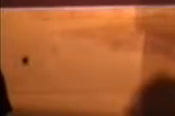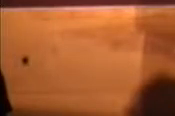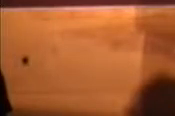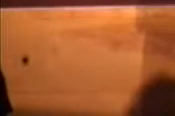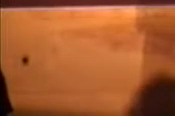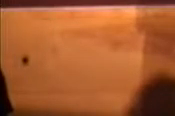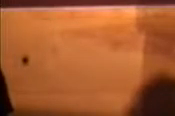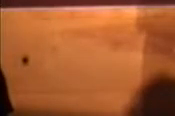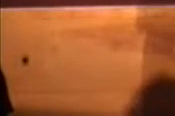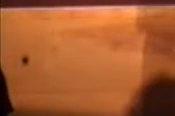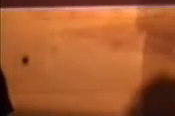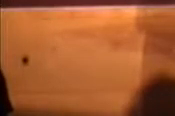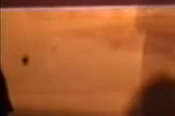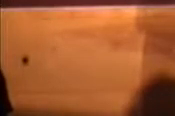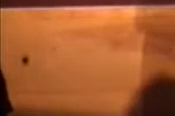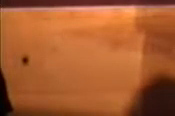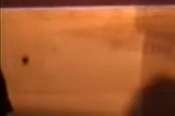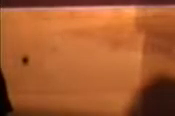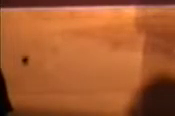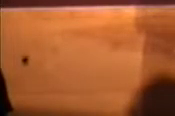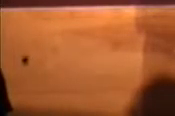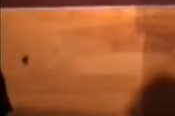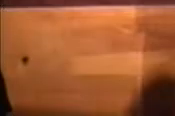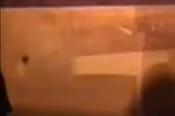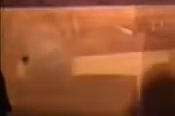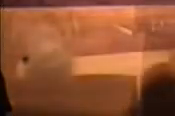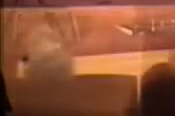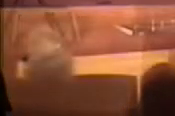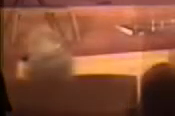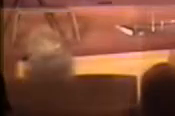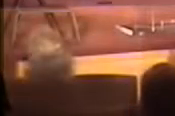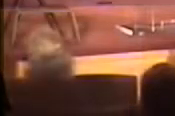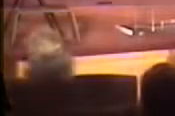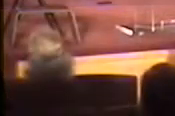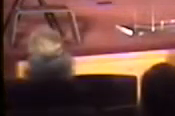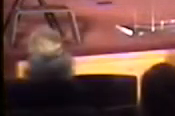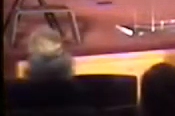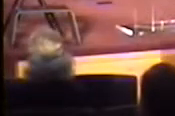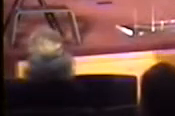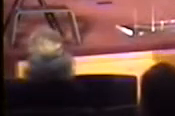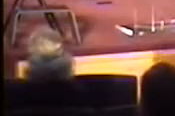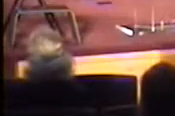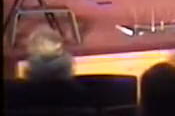Father, we pray your blessing upon it, and we pray with thanksgiving through Jesus Christ. Amen.